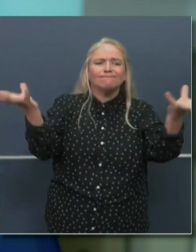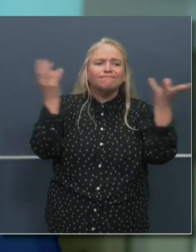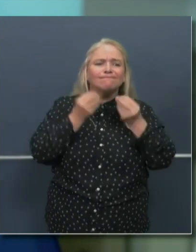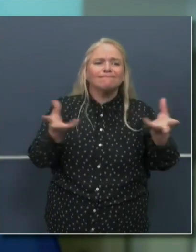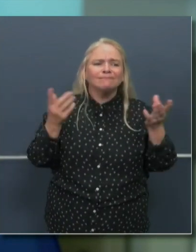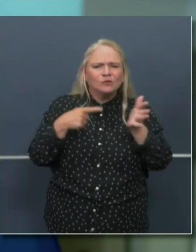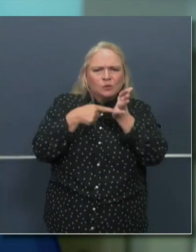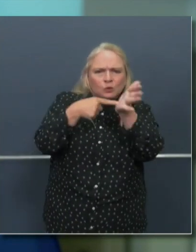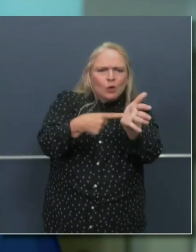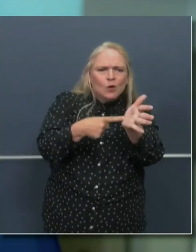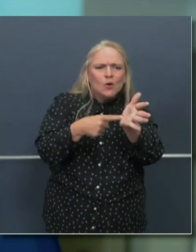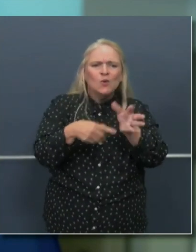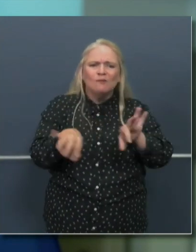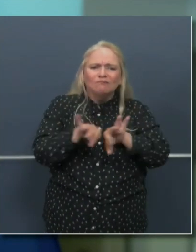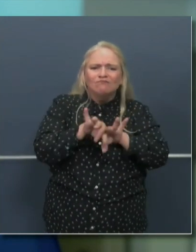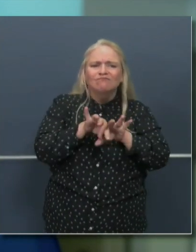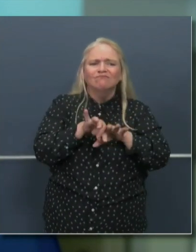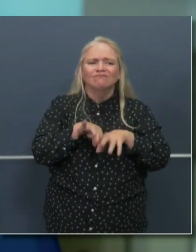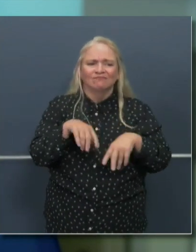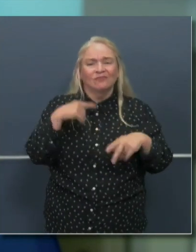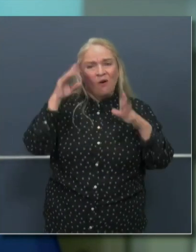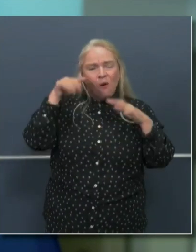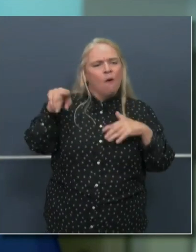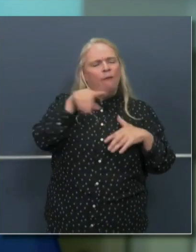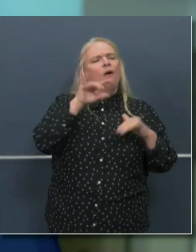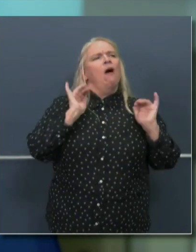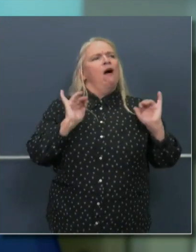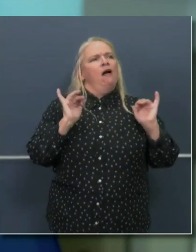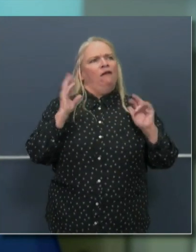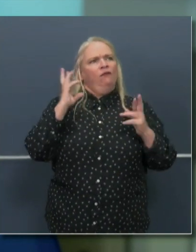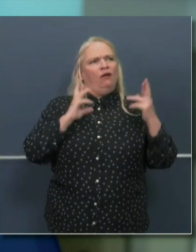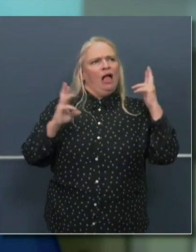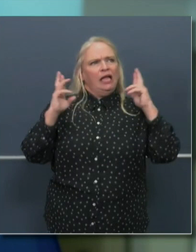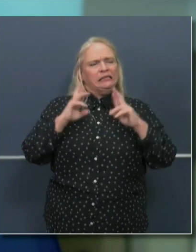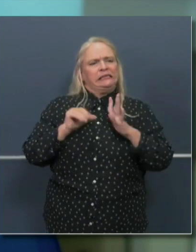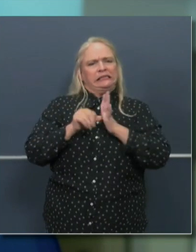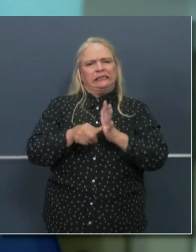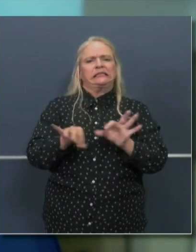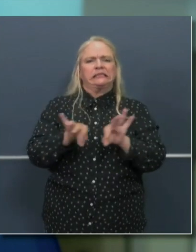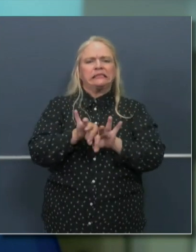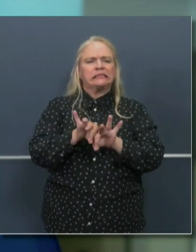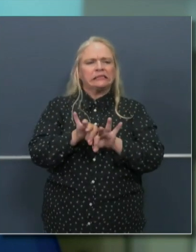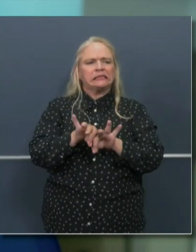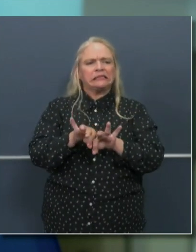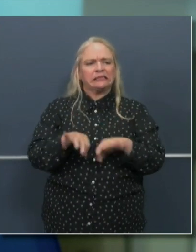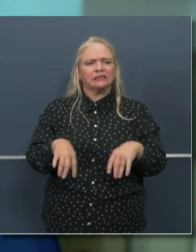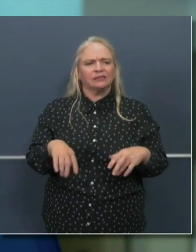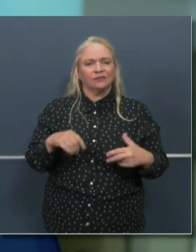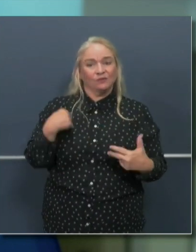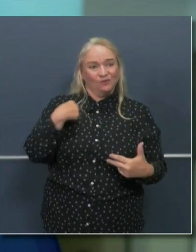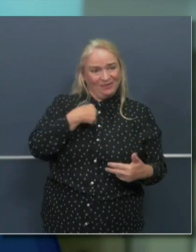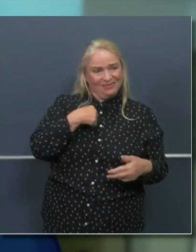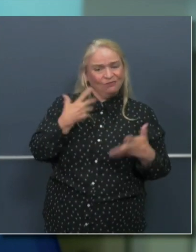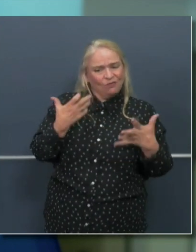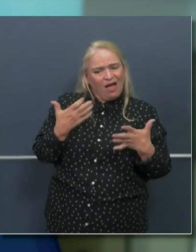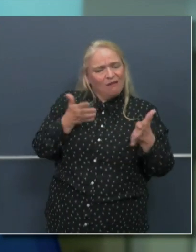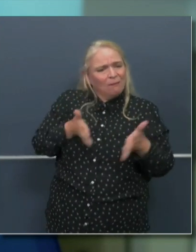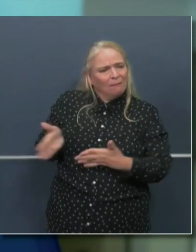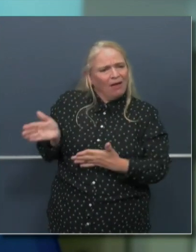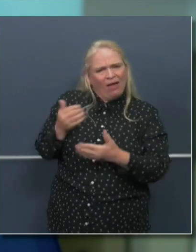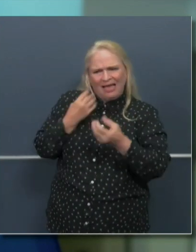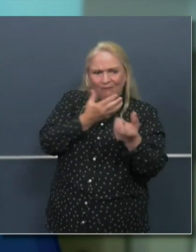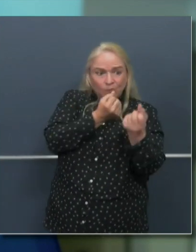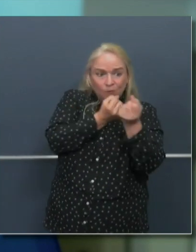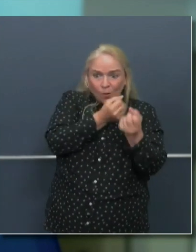you today. I hope you feel a sense of that preparedness to meet your needs, to meet your neighbors' needs, your